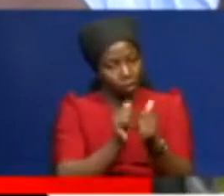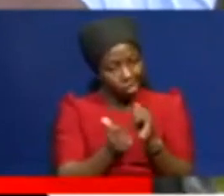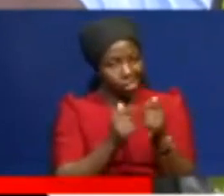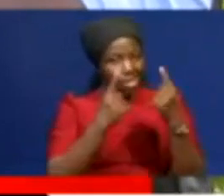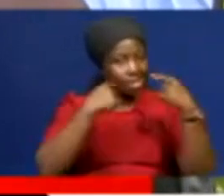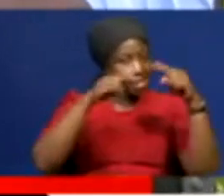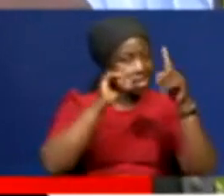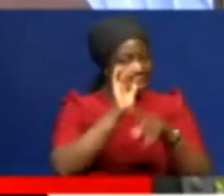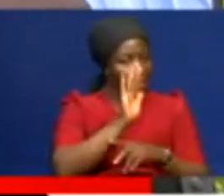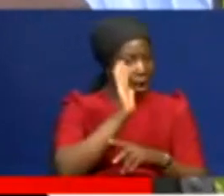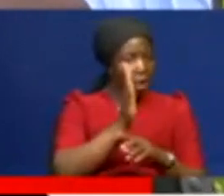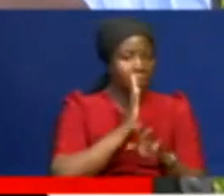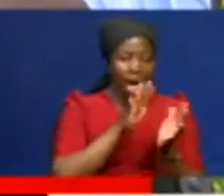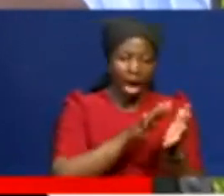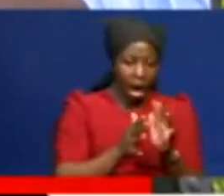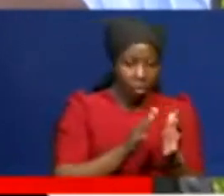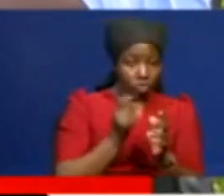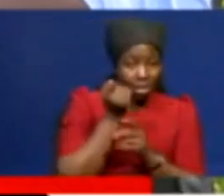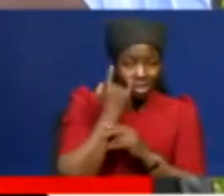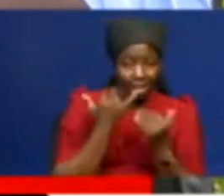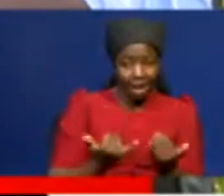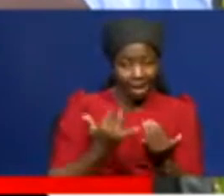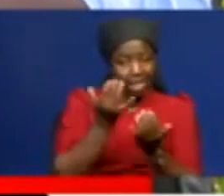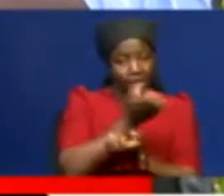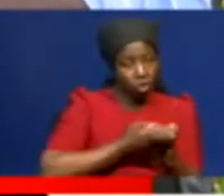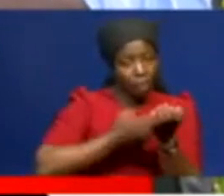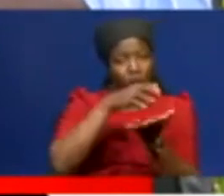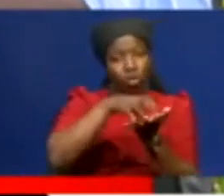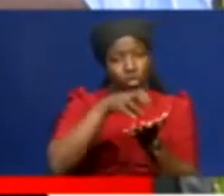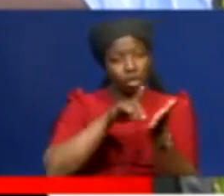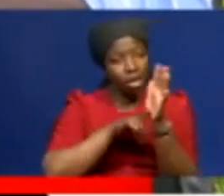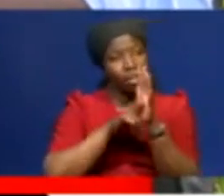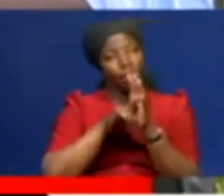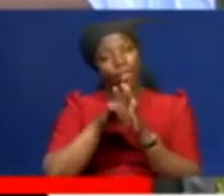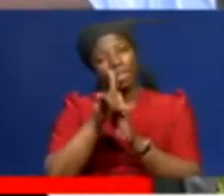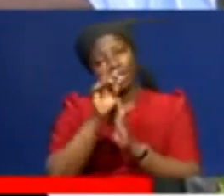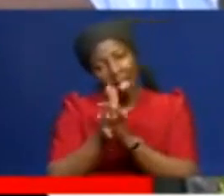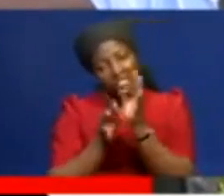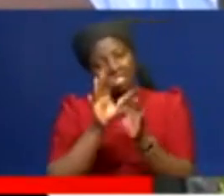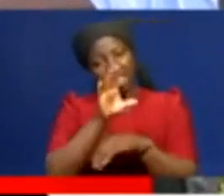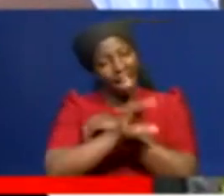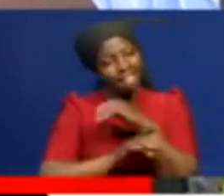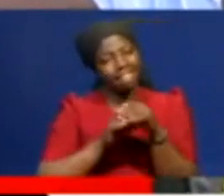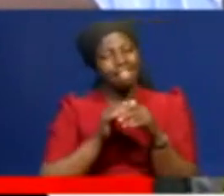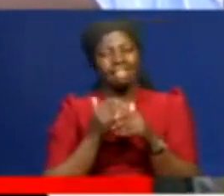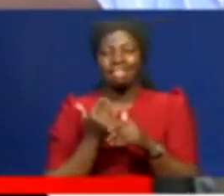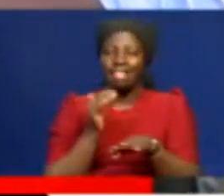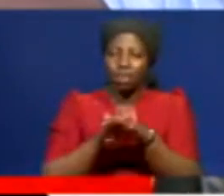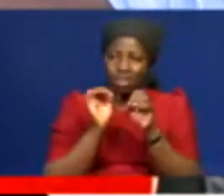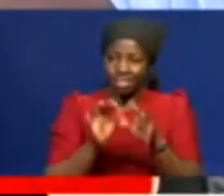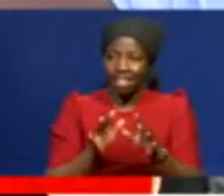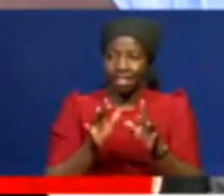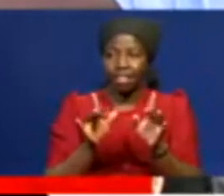And you understand the current economic conditions, basically, in the country is not that kind of favorable. Mm-hmm. And